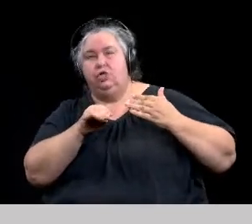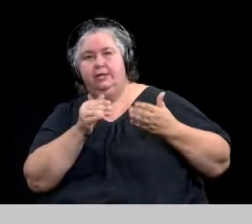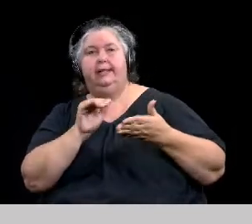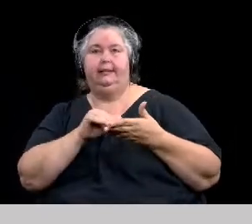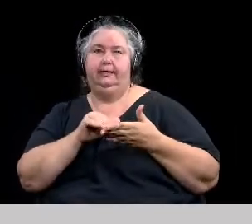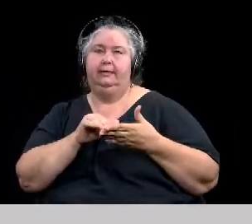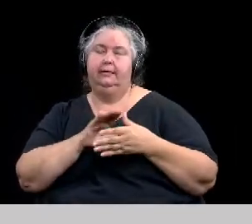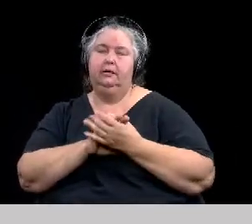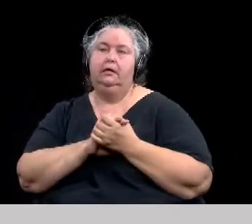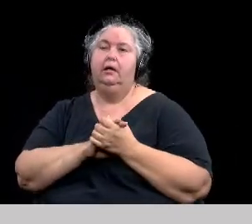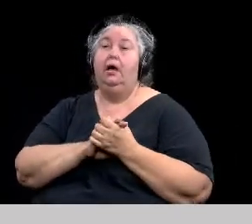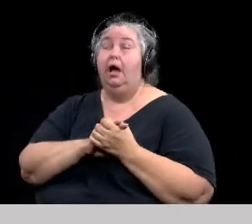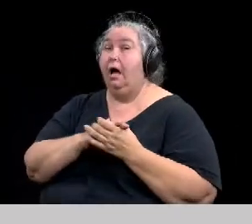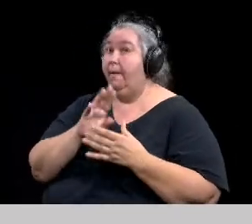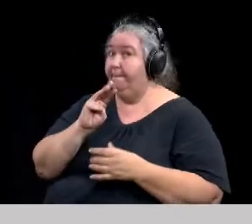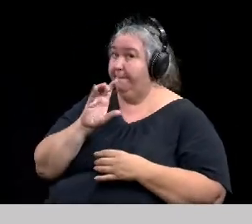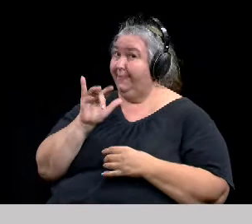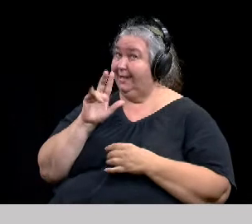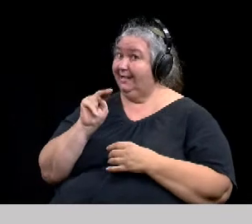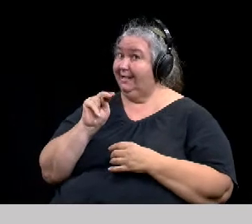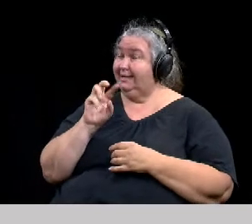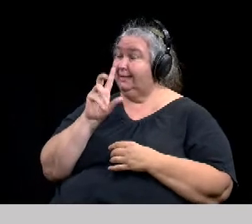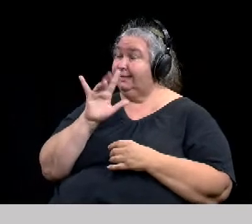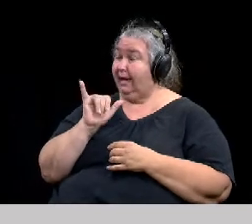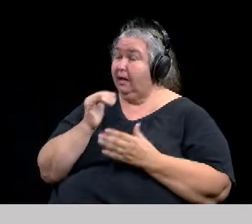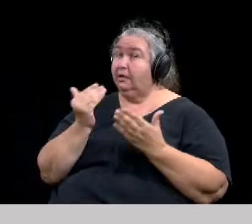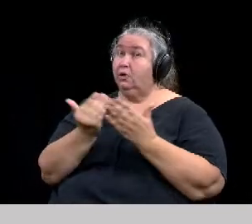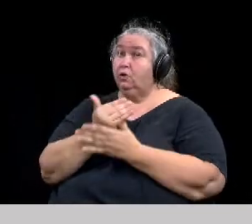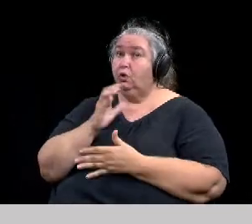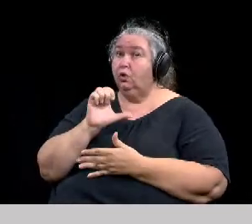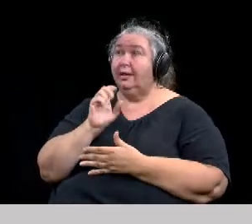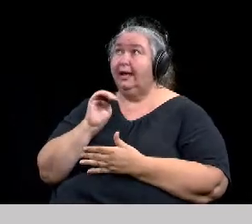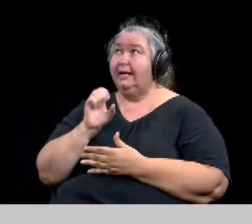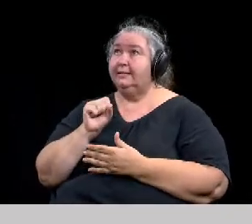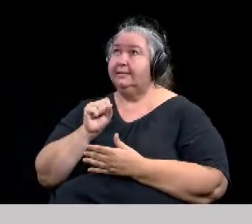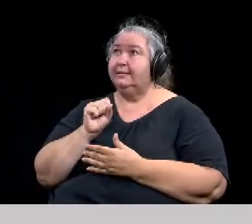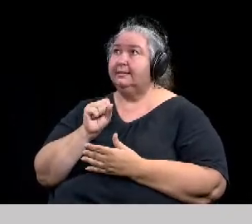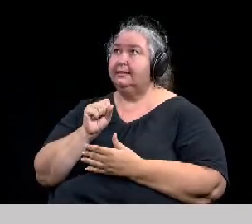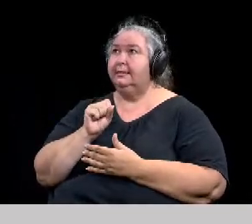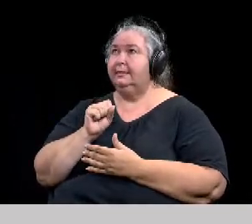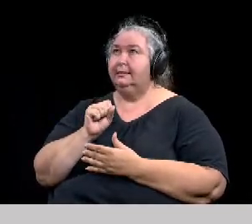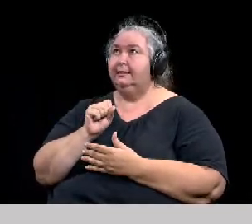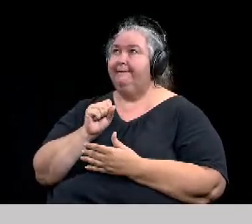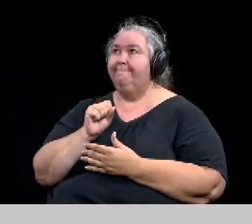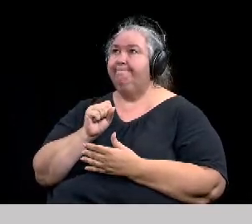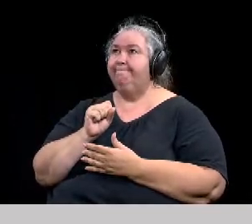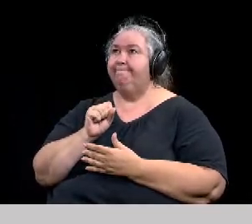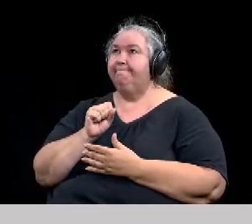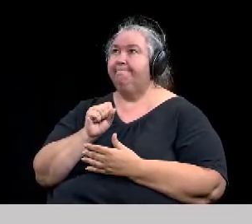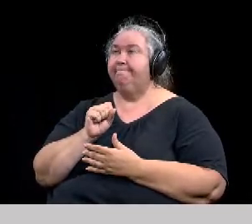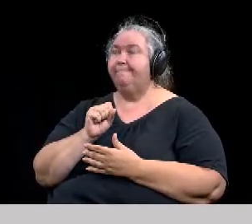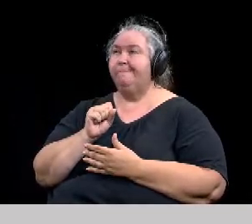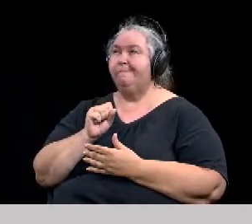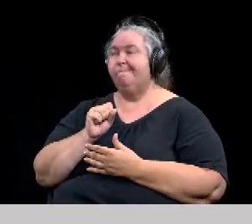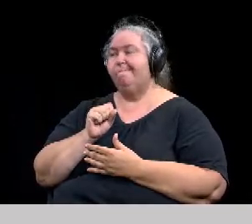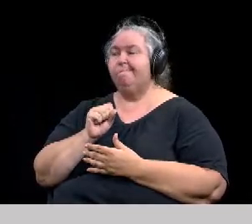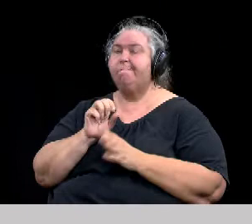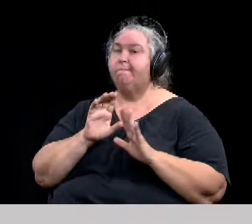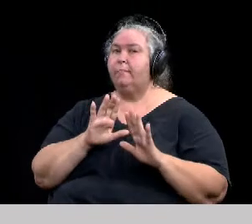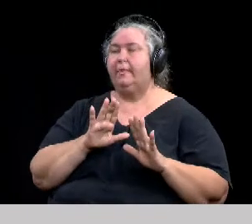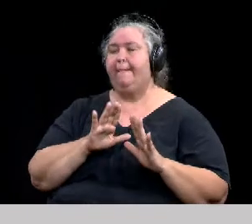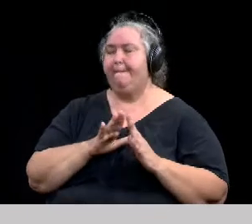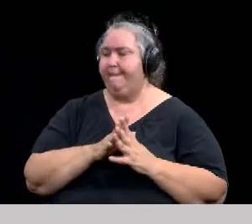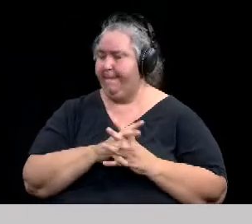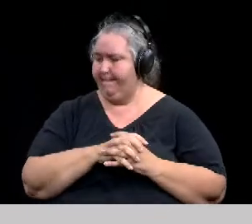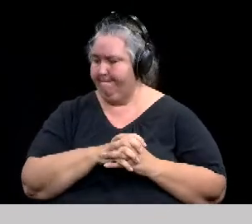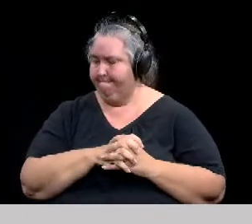Now, Mclennan County new cases, I would point out that